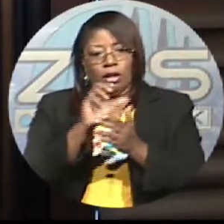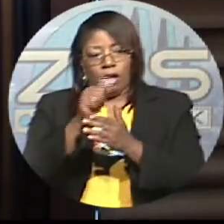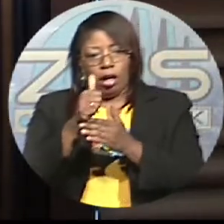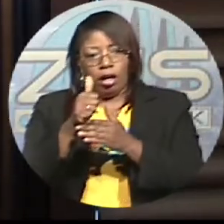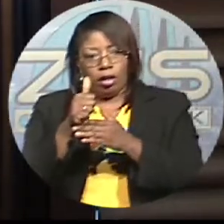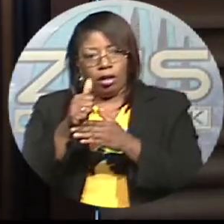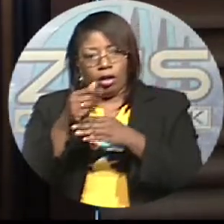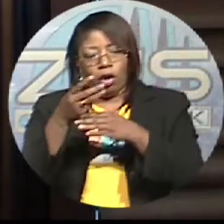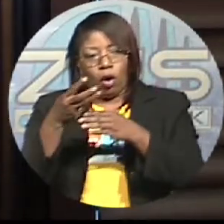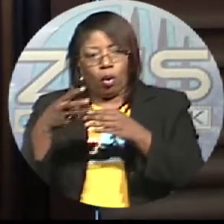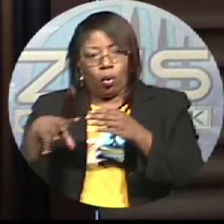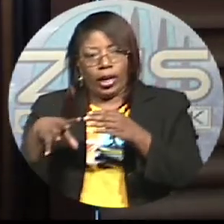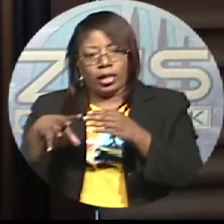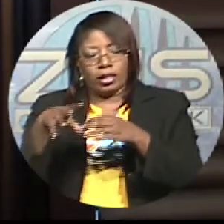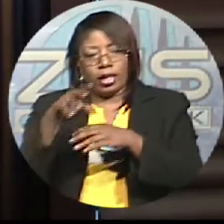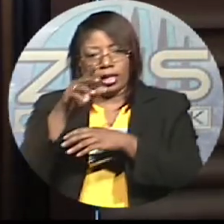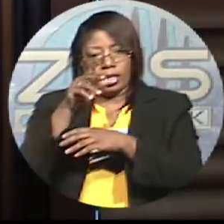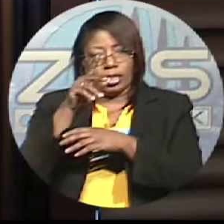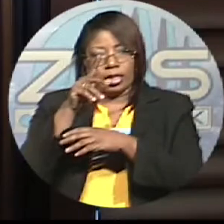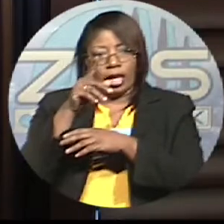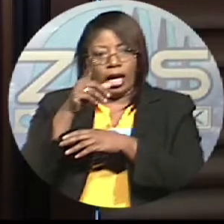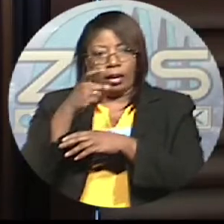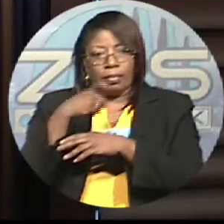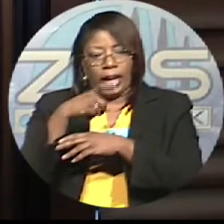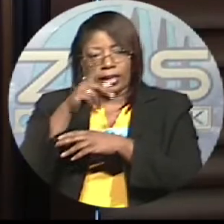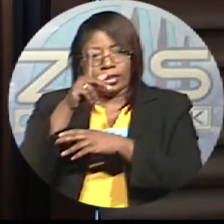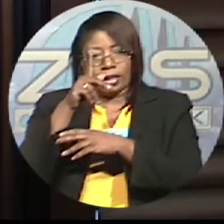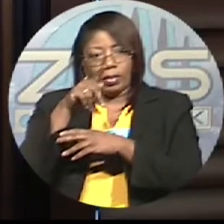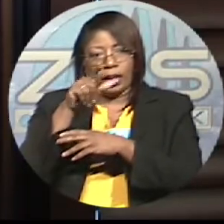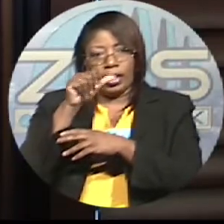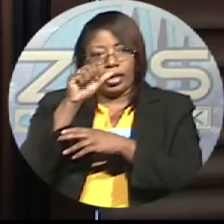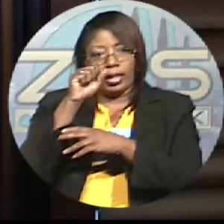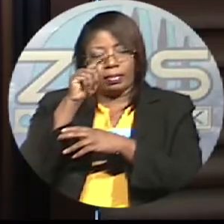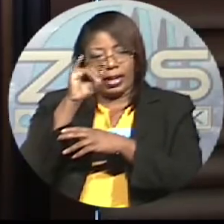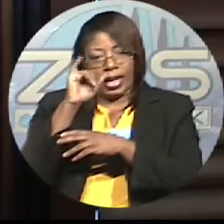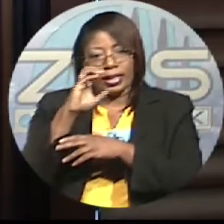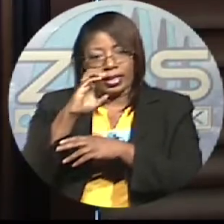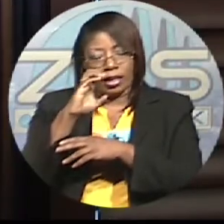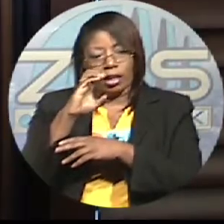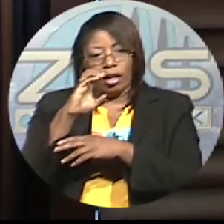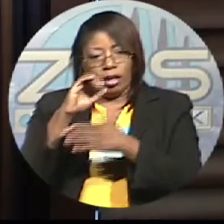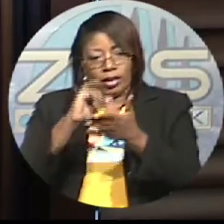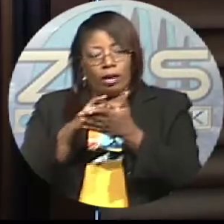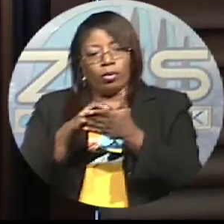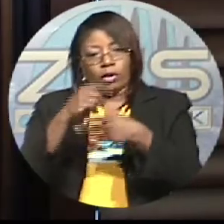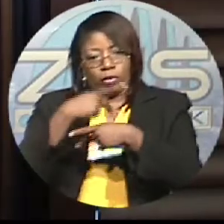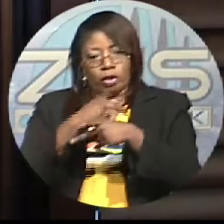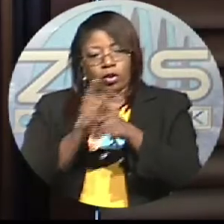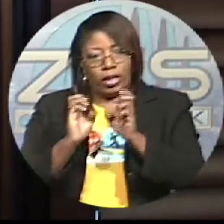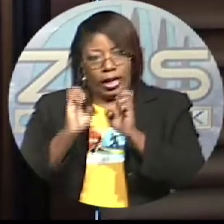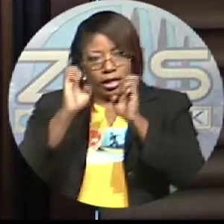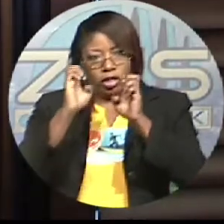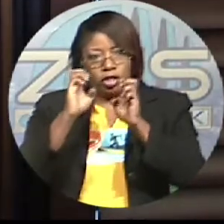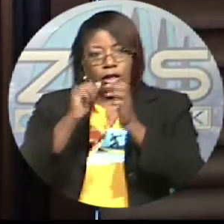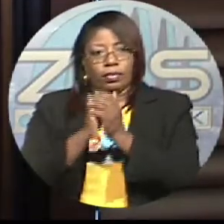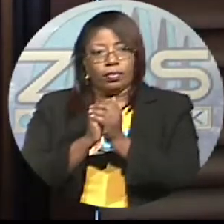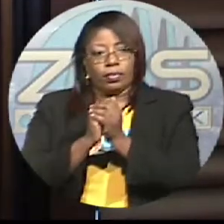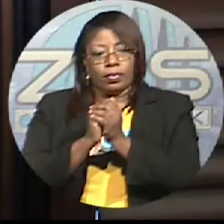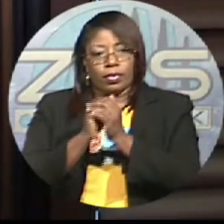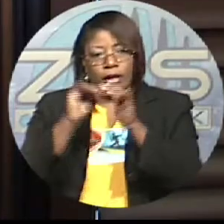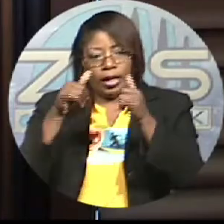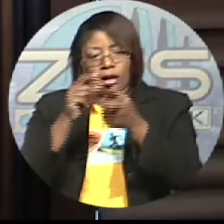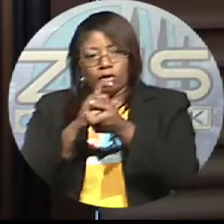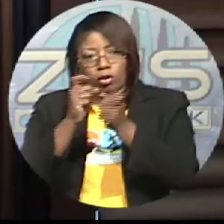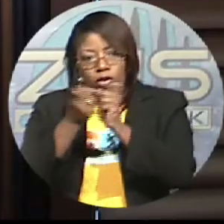in composing of plastics is going to produce more energy. So you need to understand first how much waste is coming into the country, and you need to understand the composition